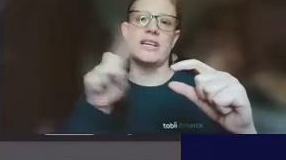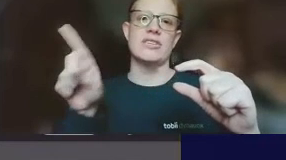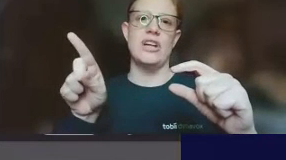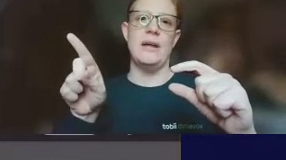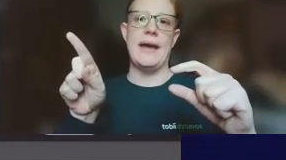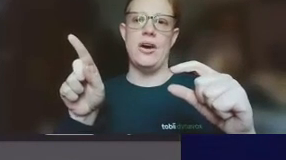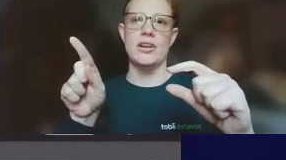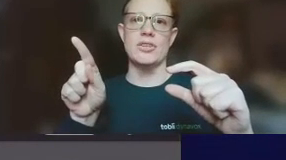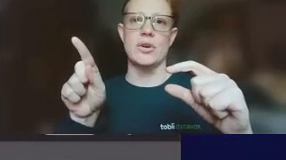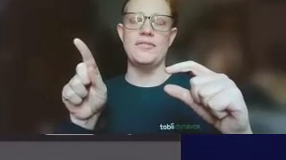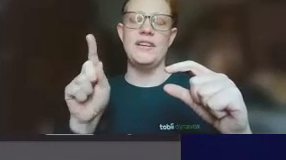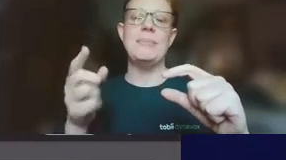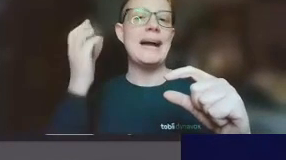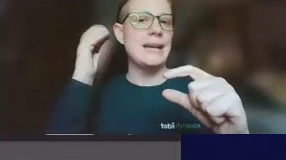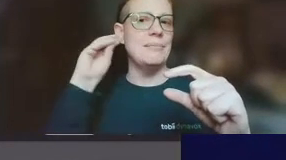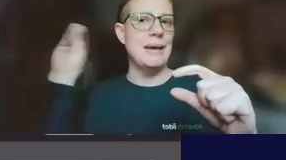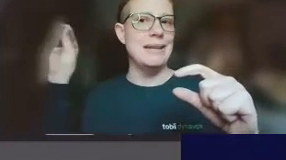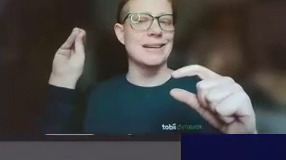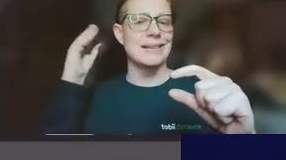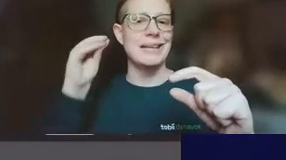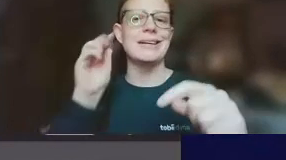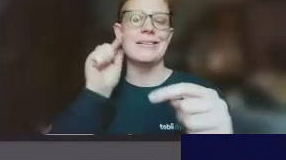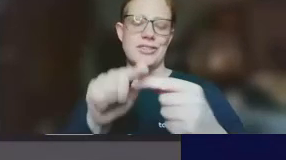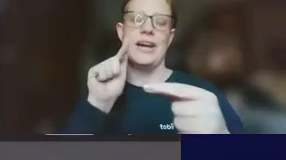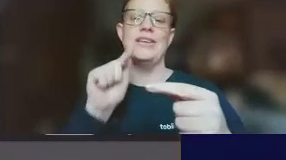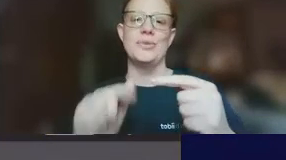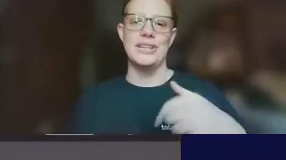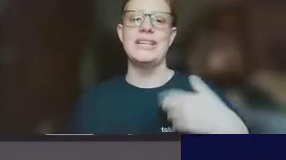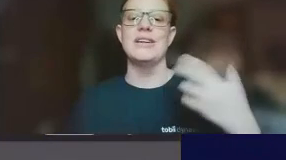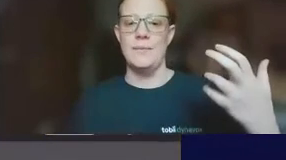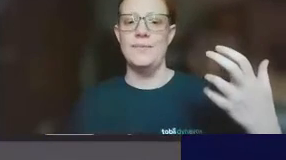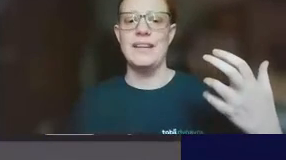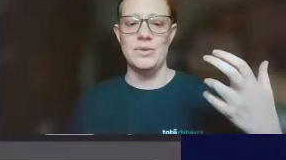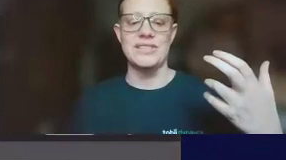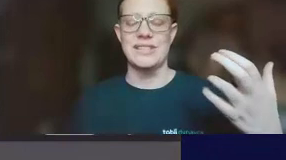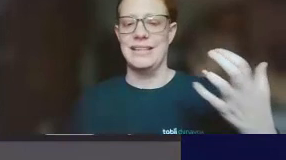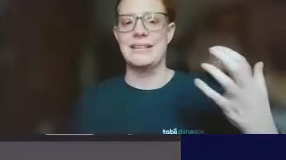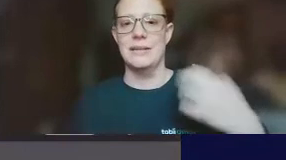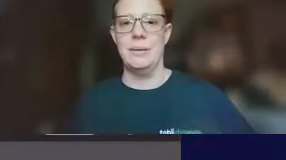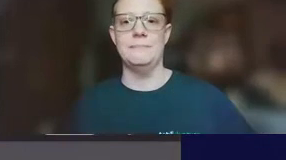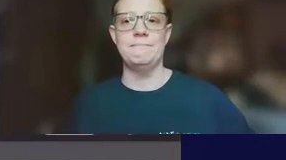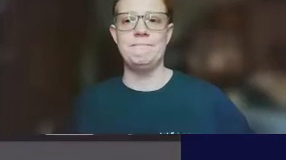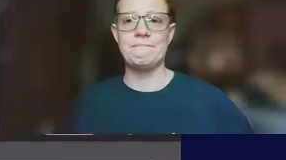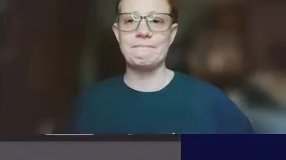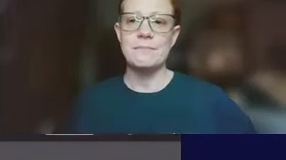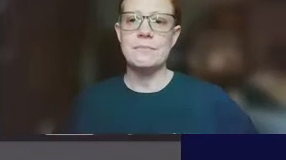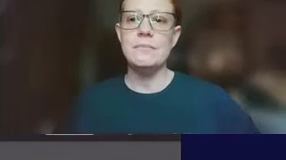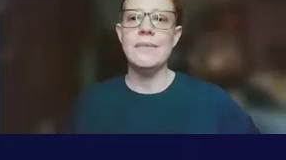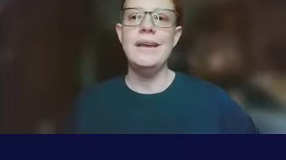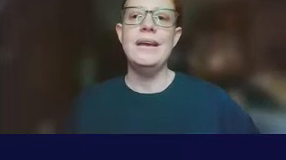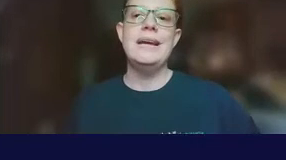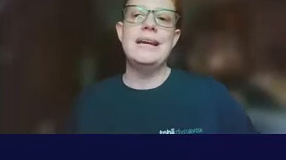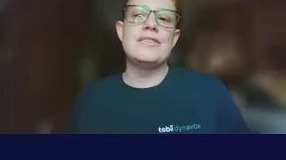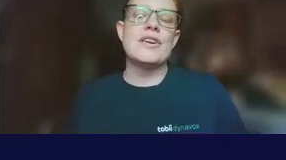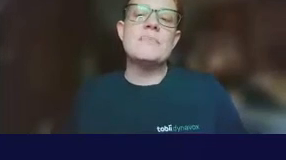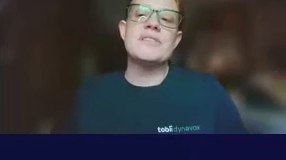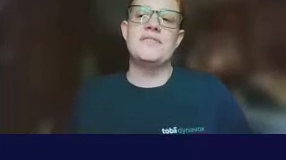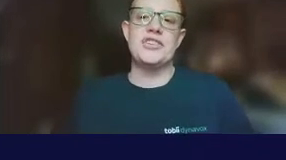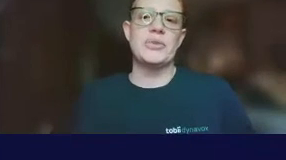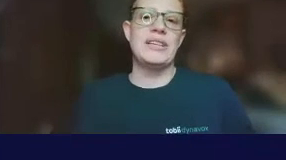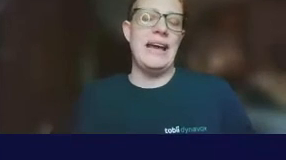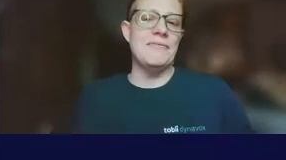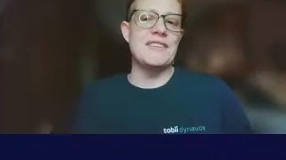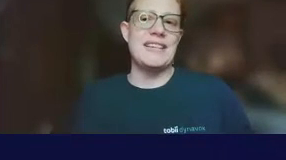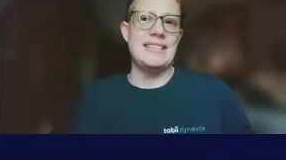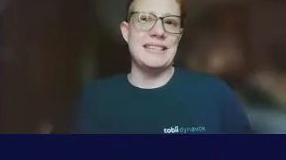because I turned on that auditory feedback, it made the click so that you could hear that you had selected the button. In terms